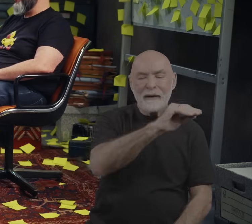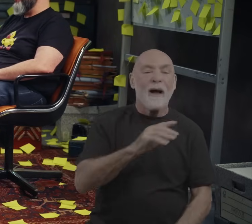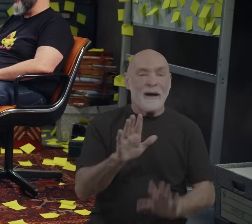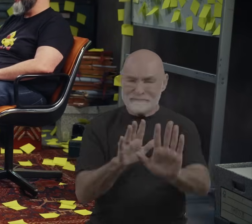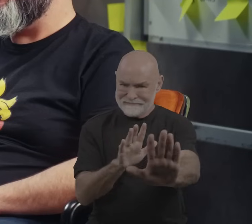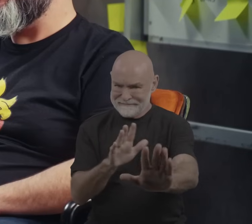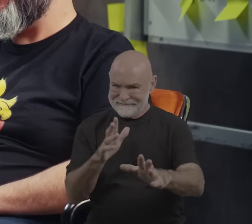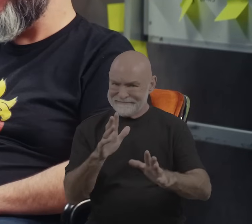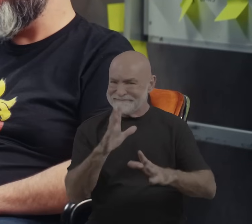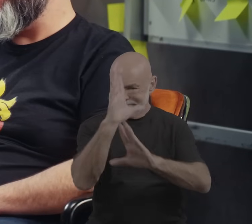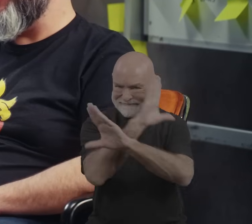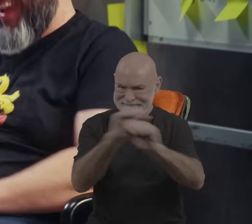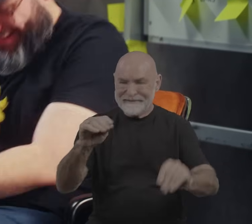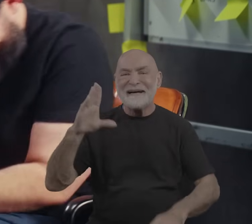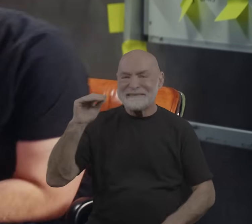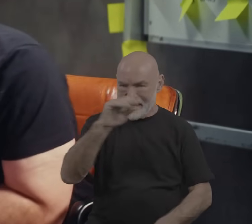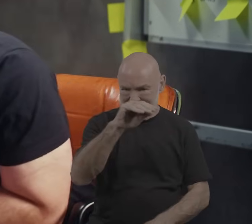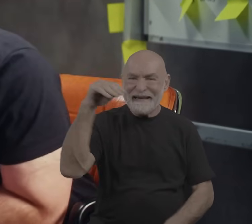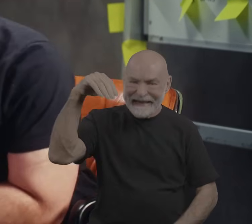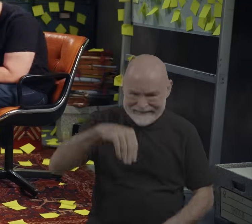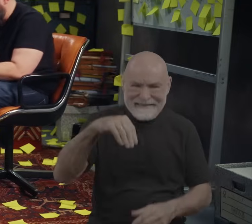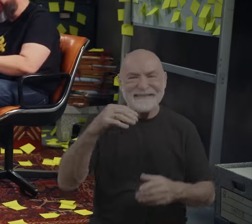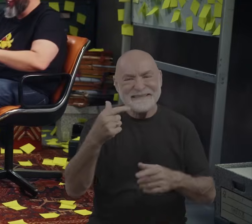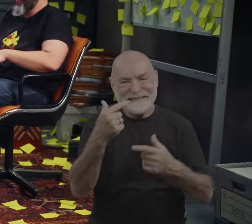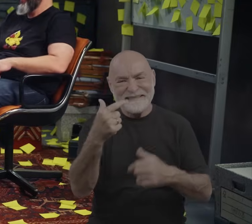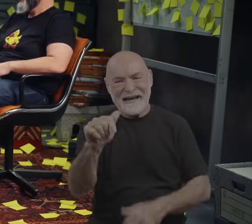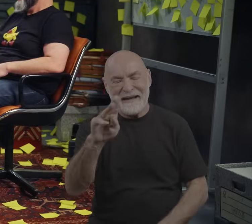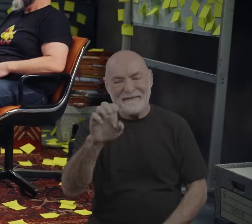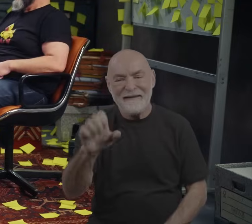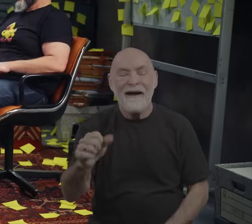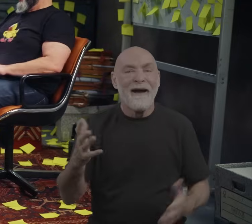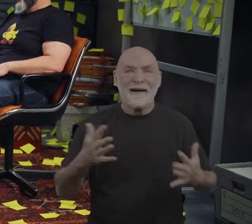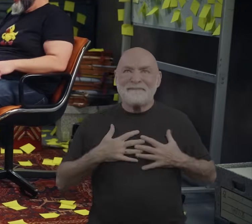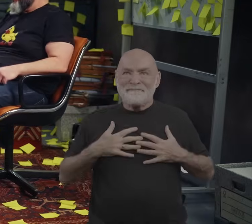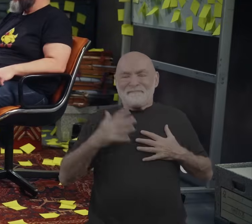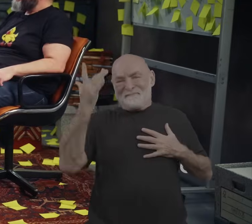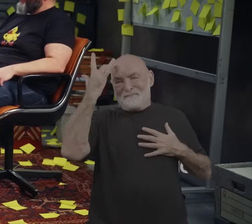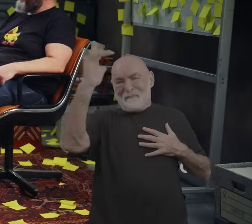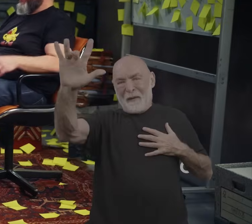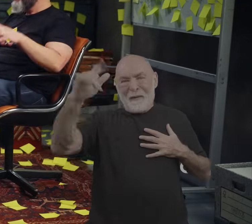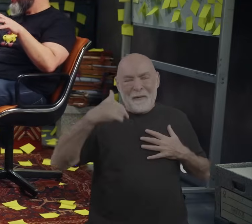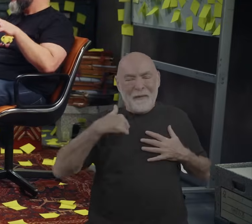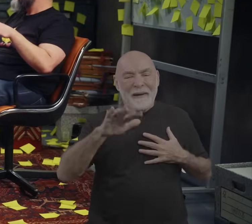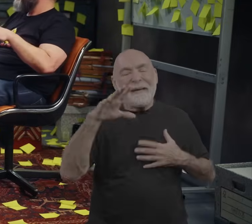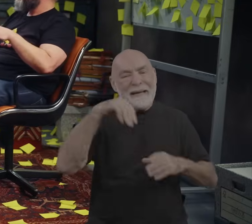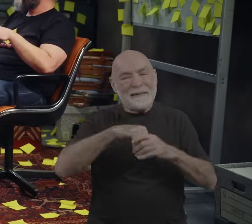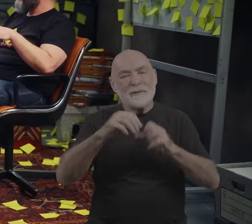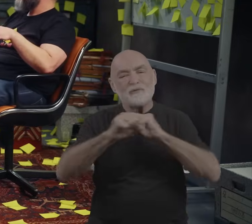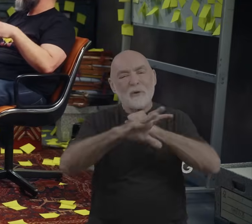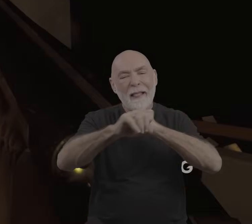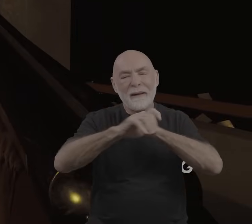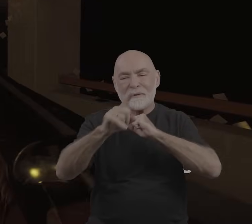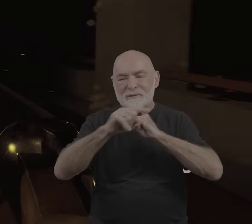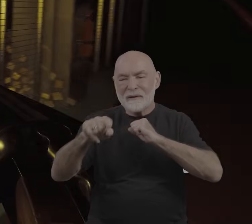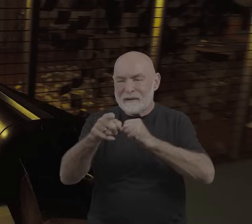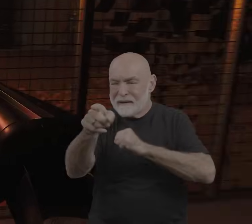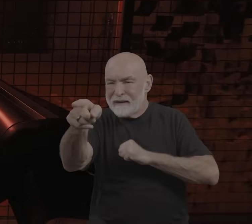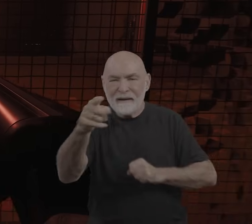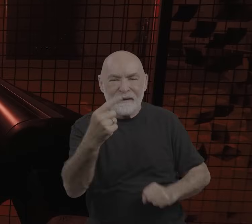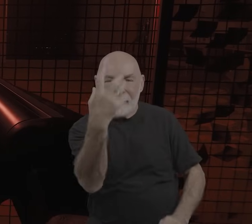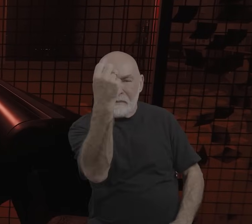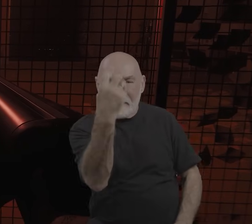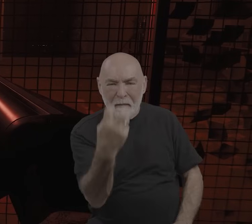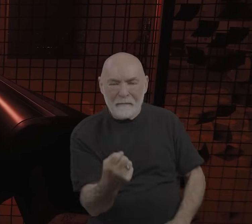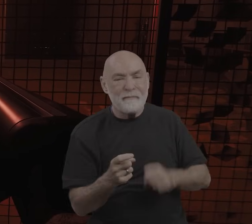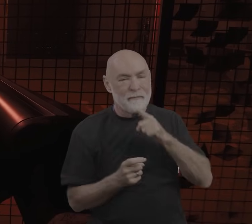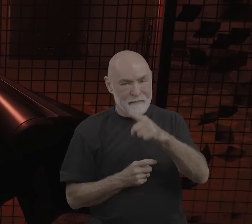I have news for you. There is a stapler in the game. I'm a genius. So in the game, actually in that trailer, you probably saw that